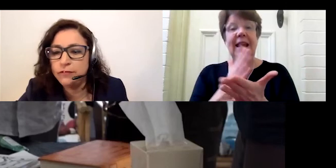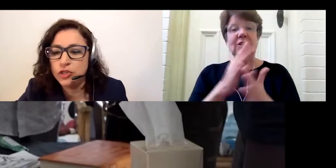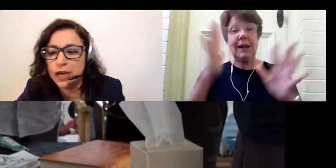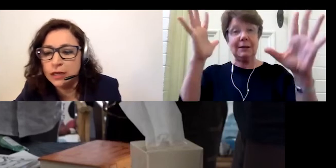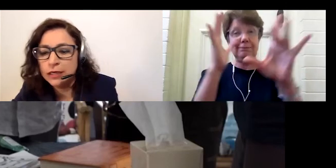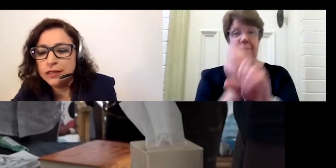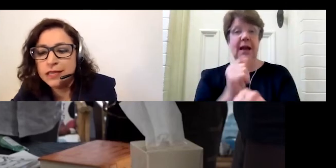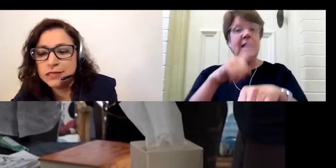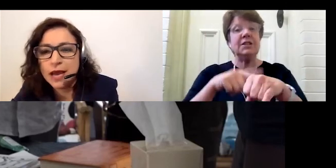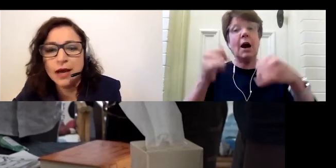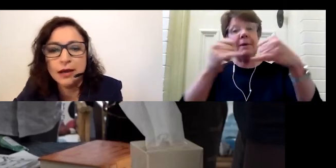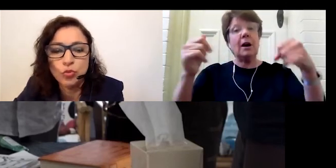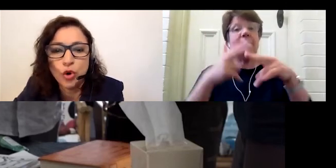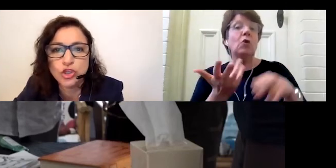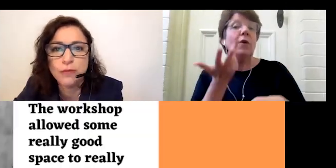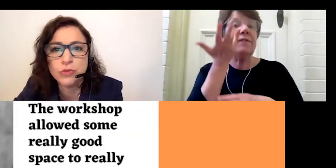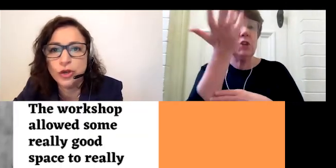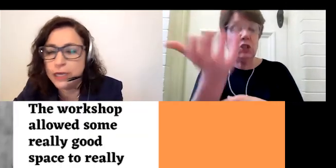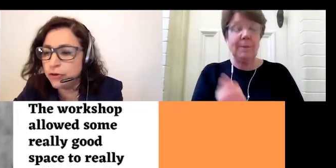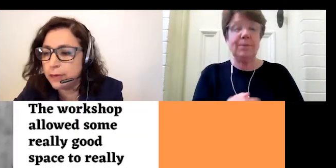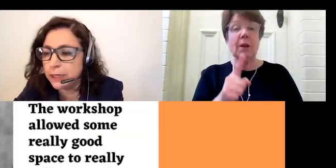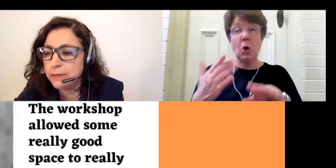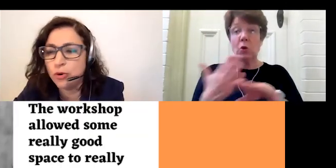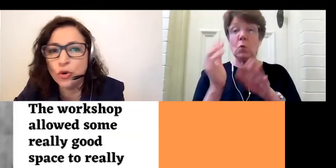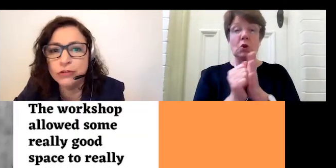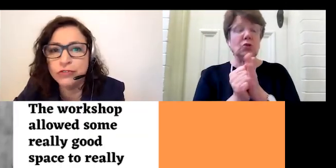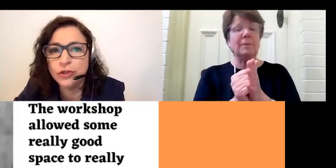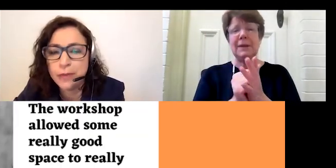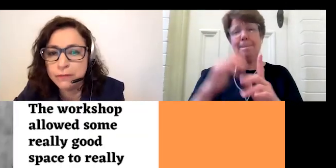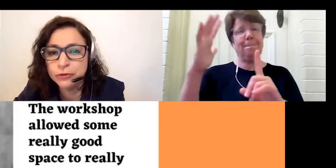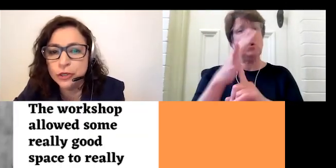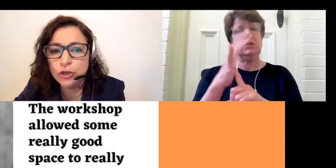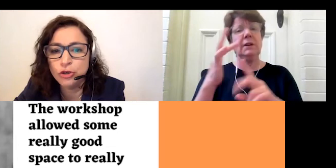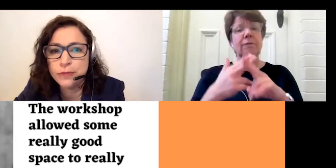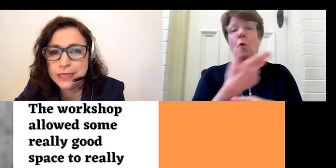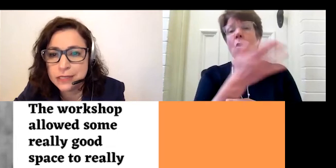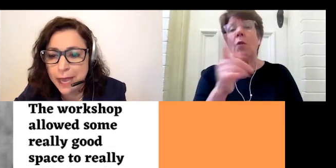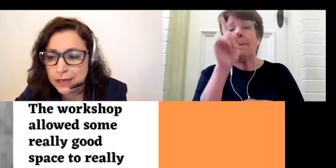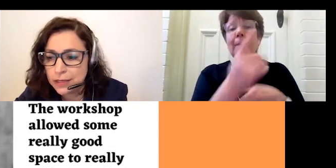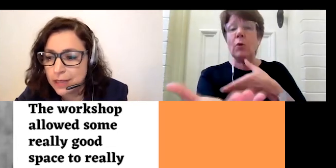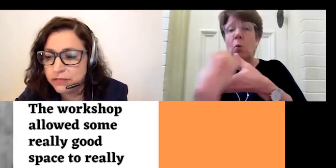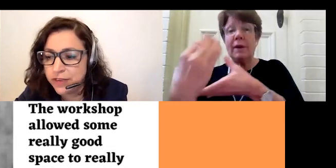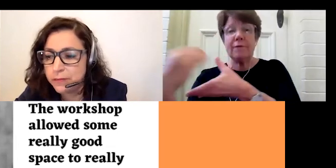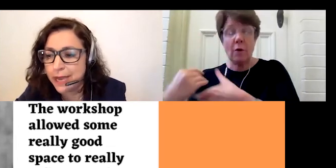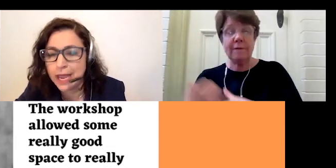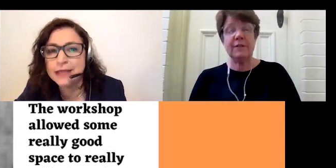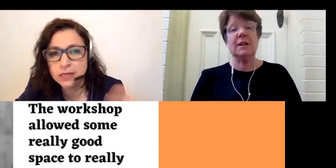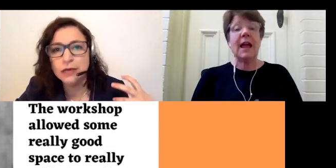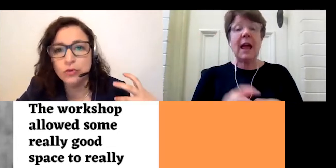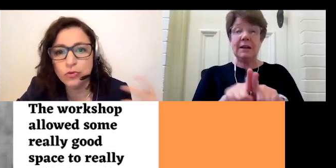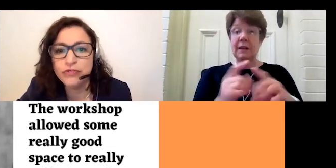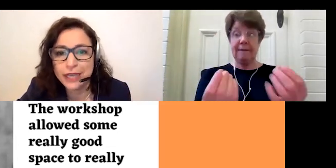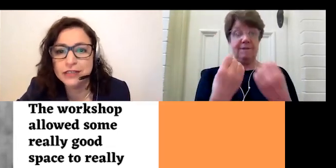to the future. These workshops were incredibly important for the people who participated, and the feedback